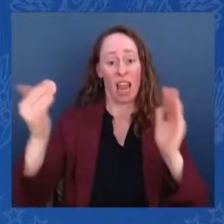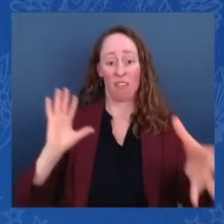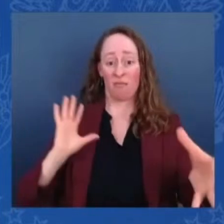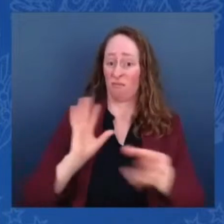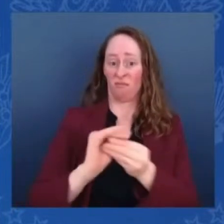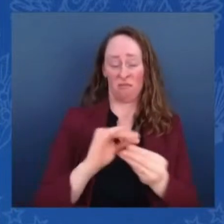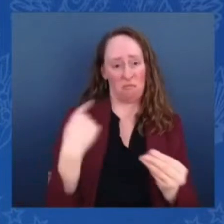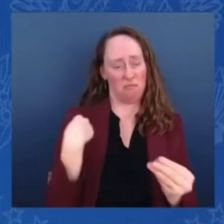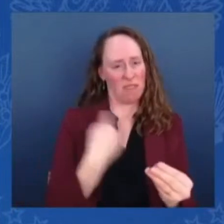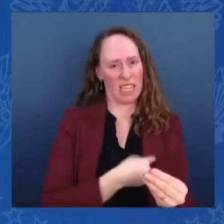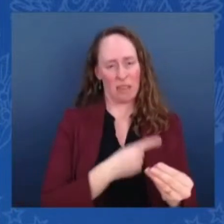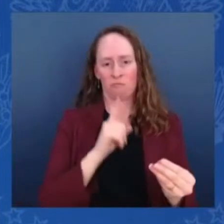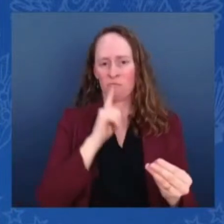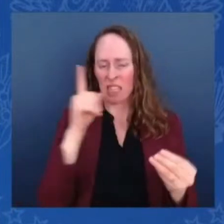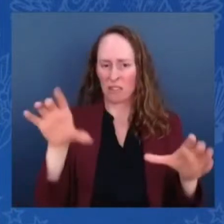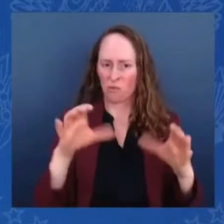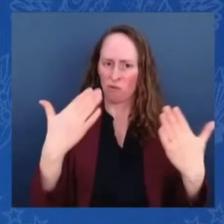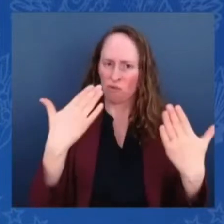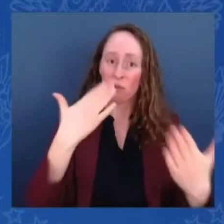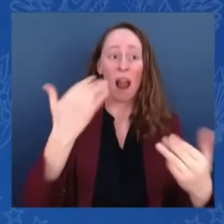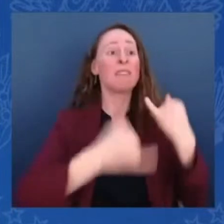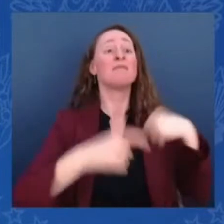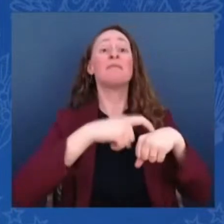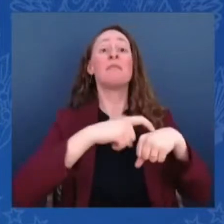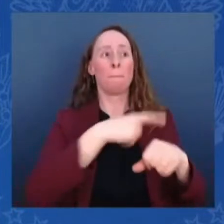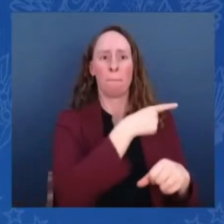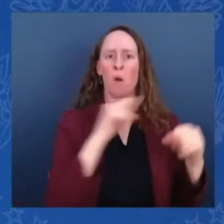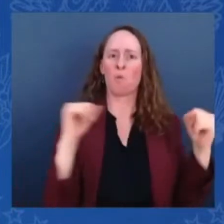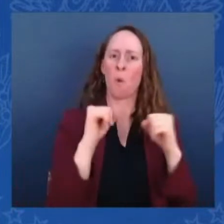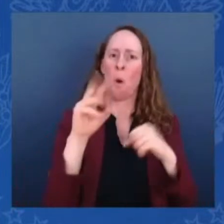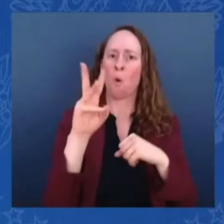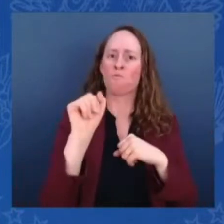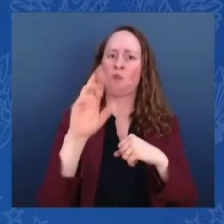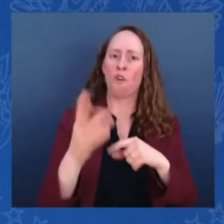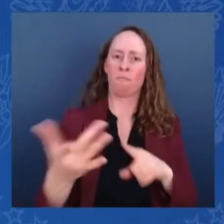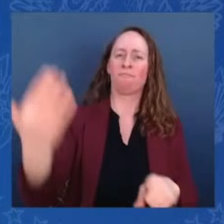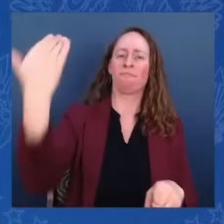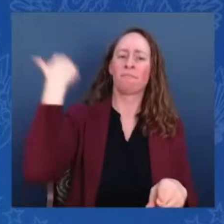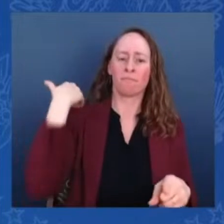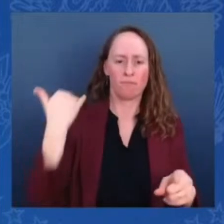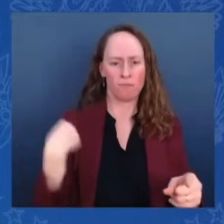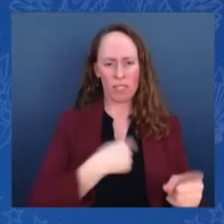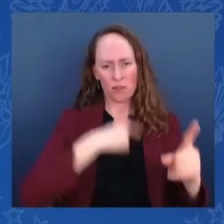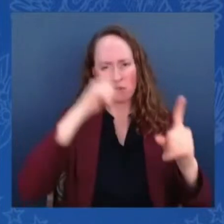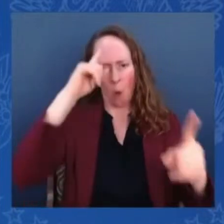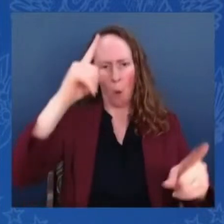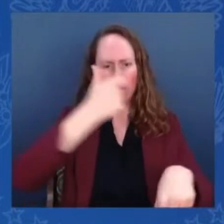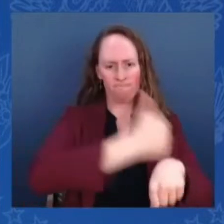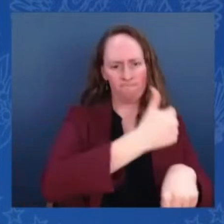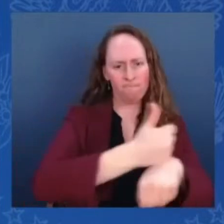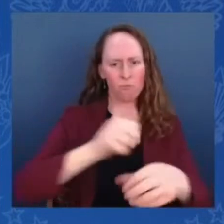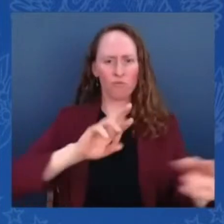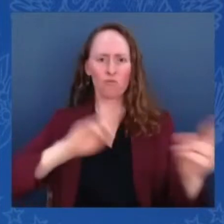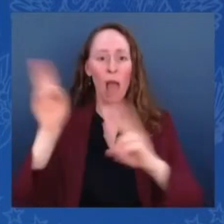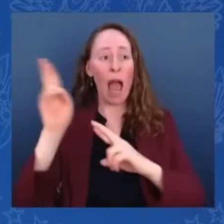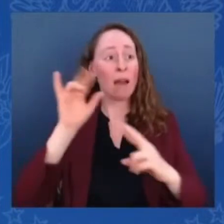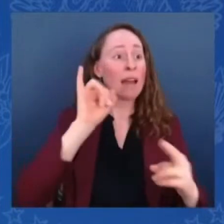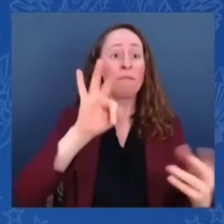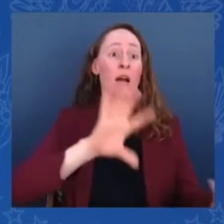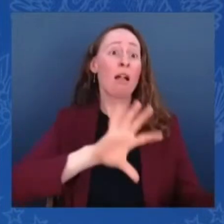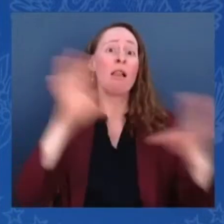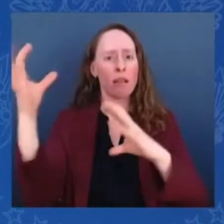War. This is going to ensure that we're fully equipped to fight and win wars, which is also the best way